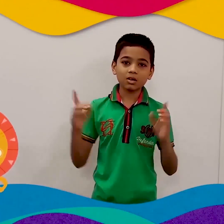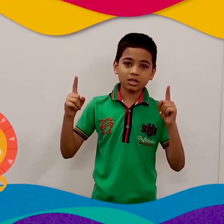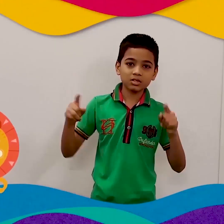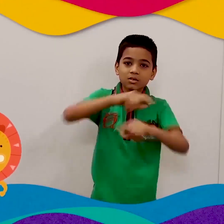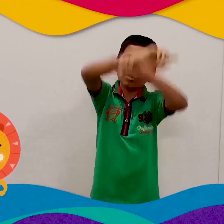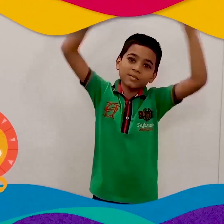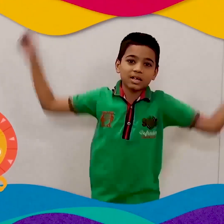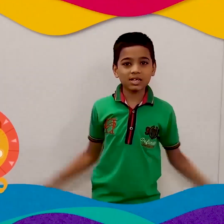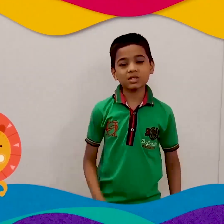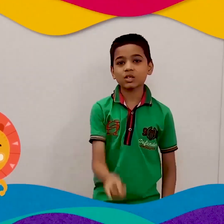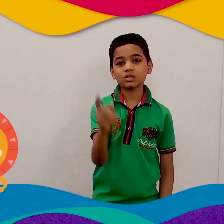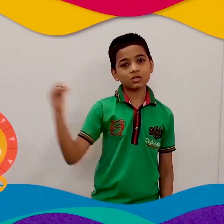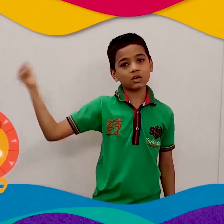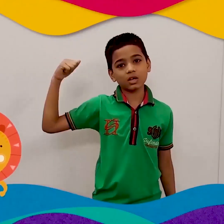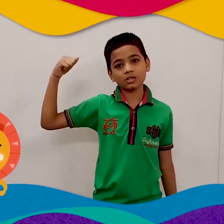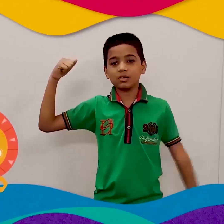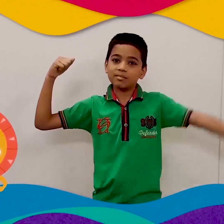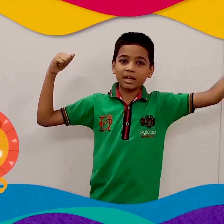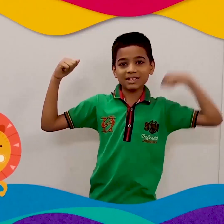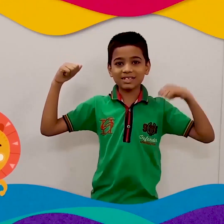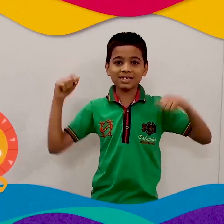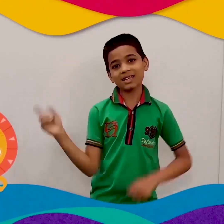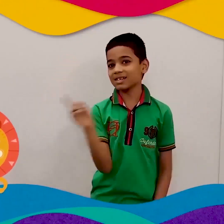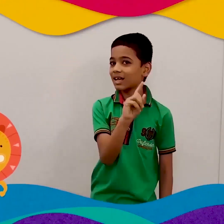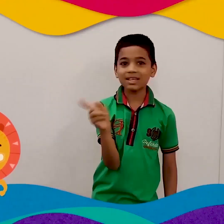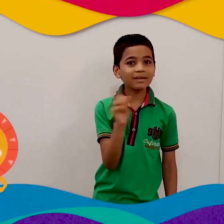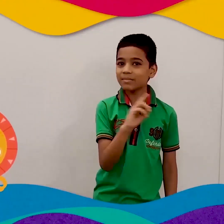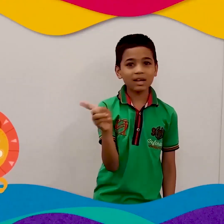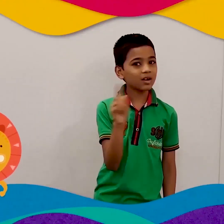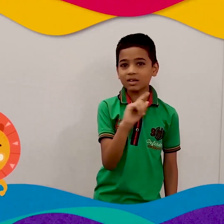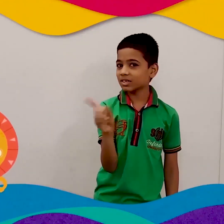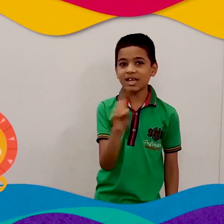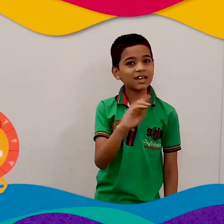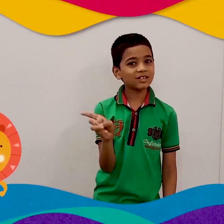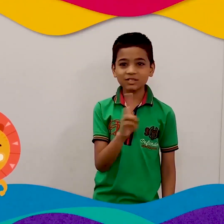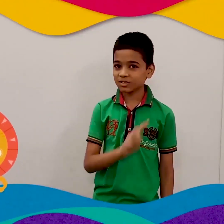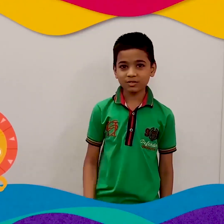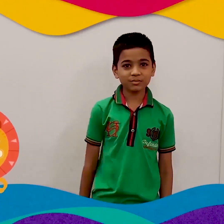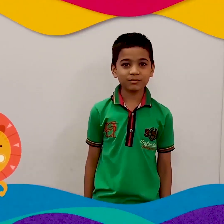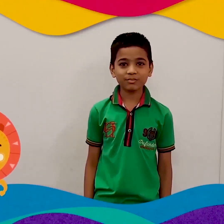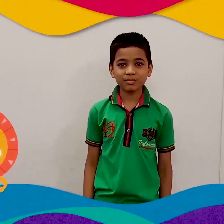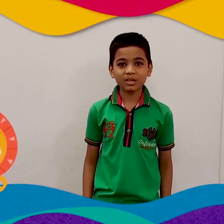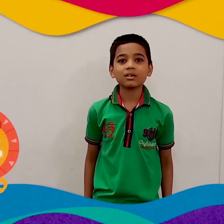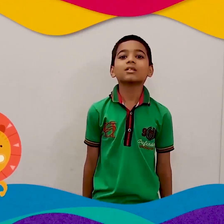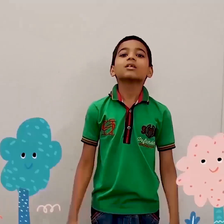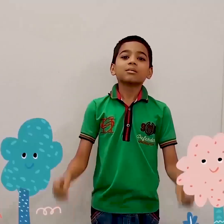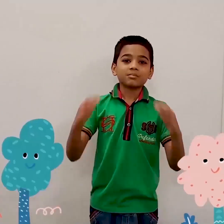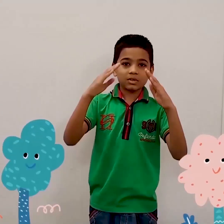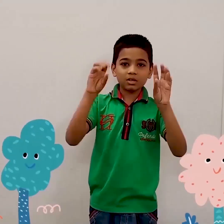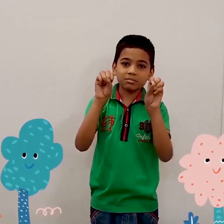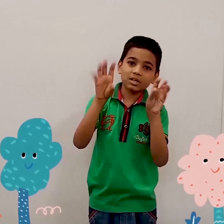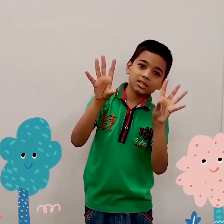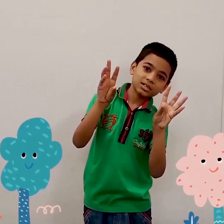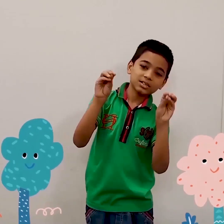My God is so great, so strong and so mighty, there's nothing my God cannot do.